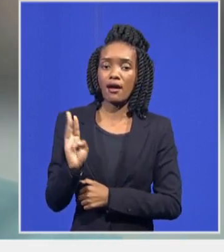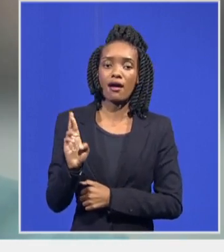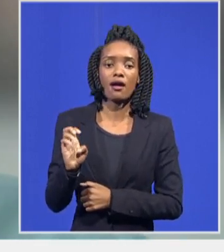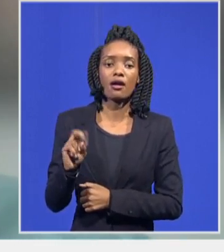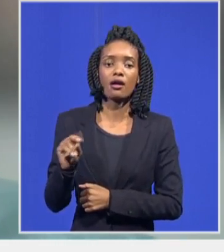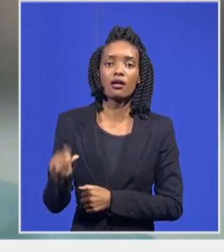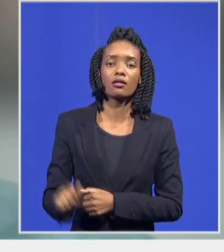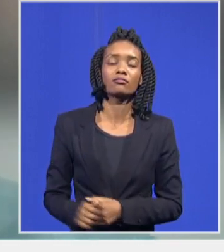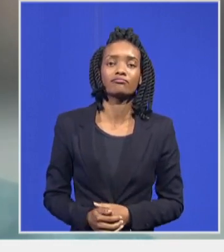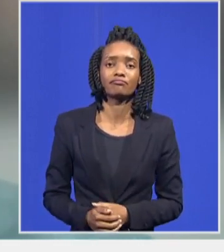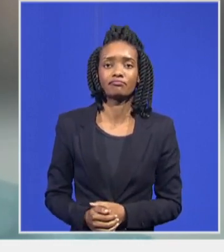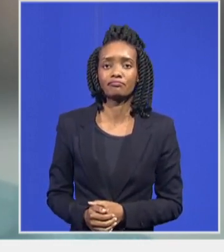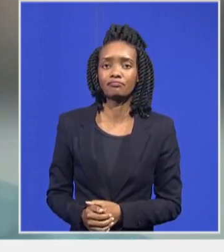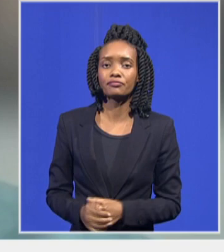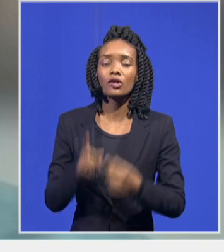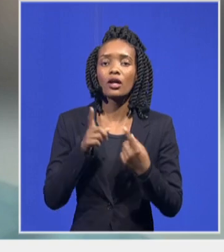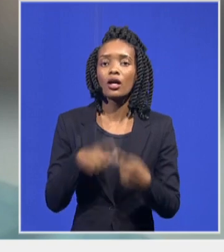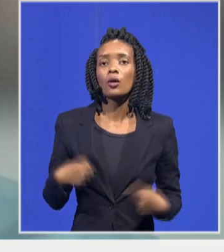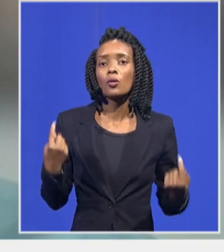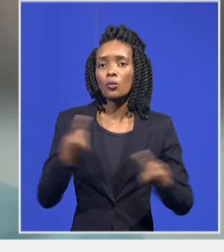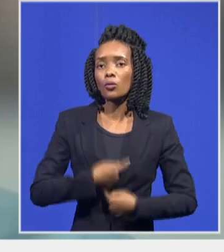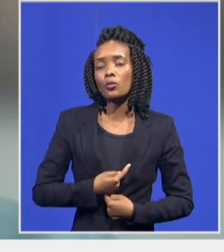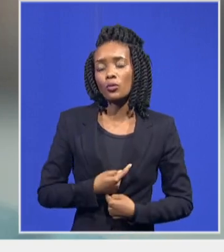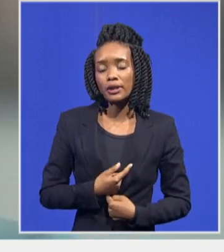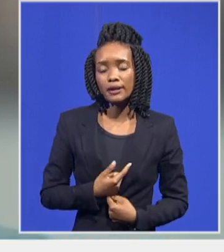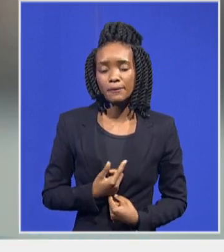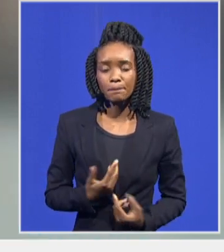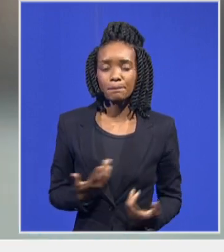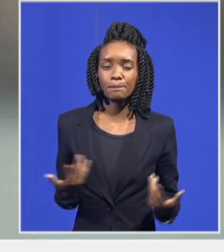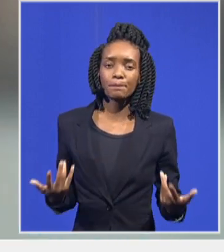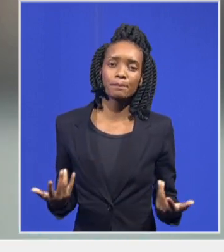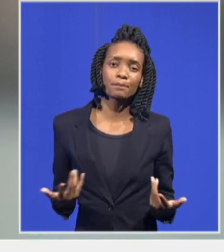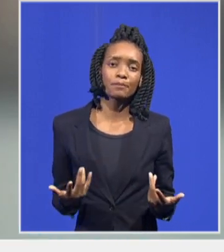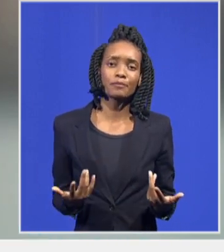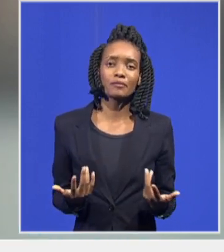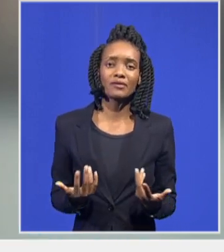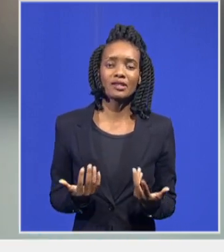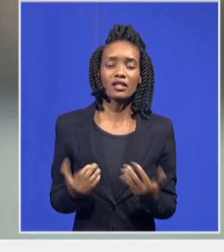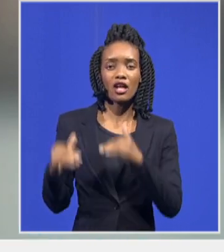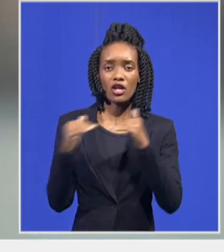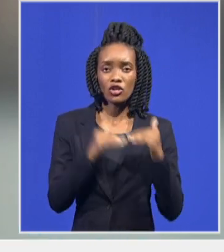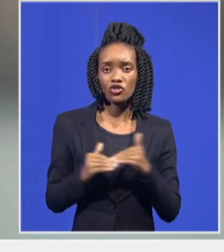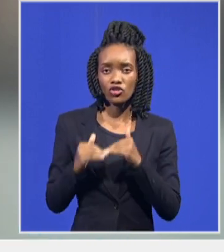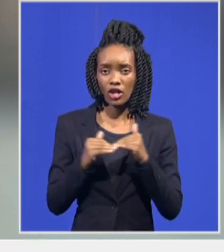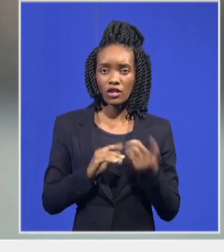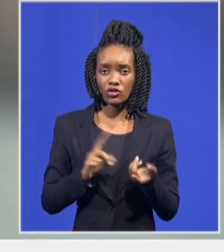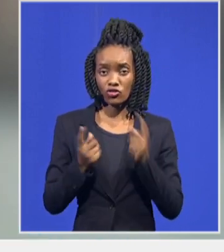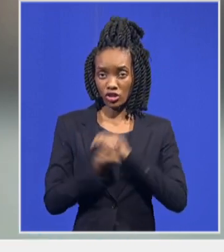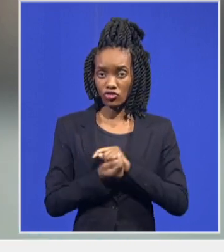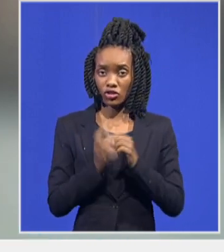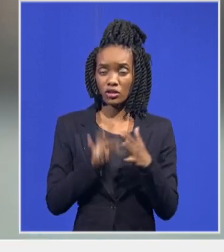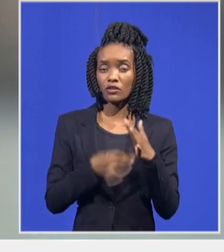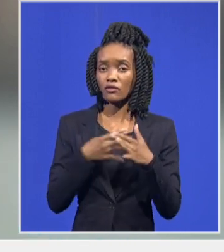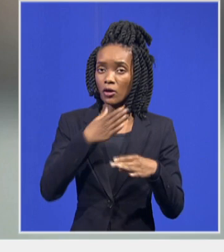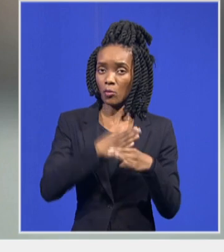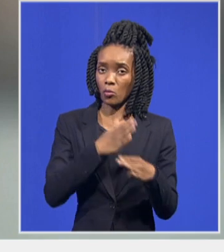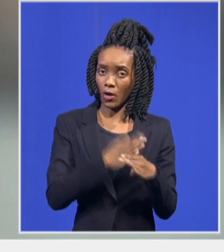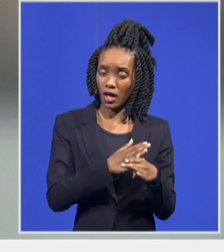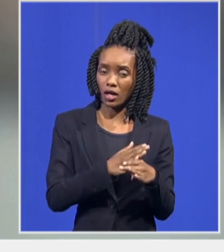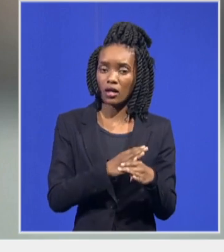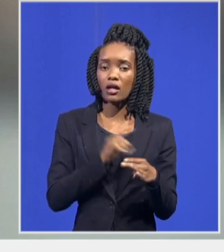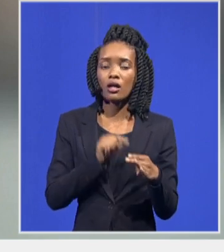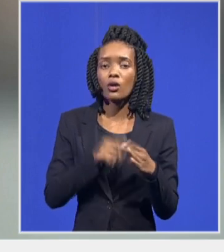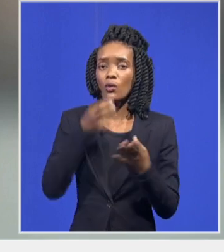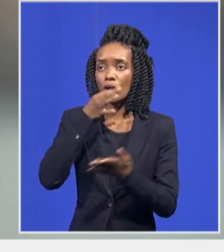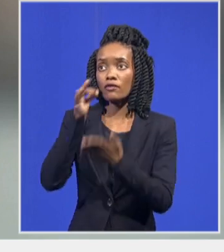when we took the Just Transition Framework we made a recommendation